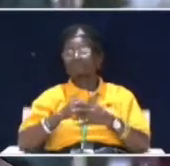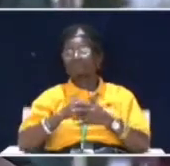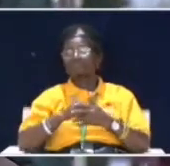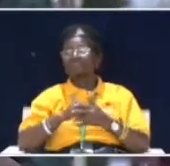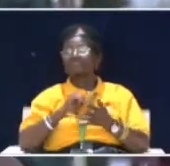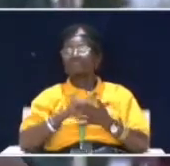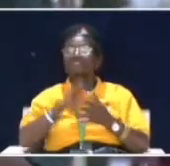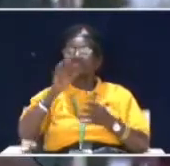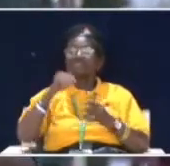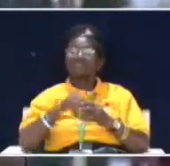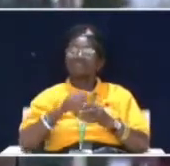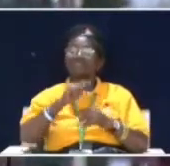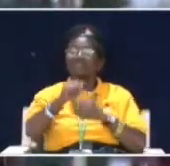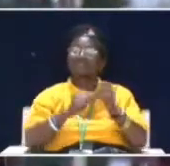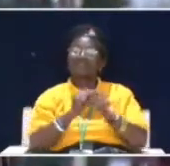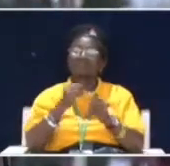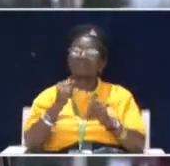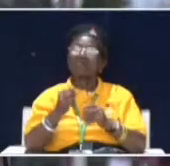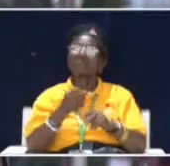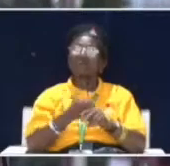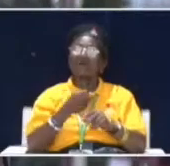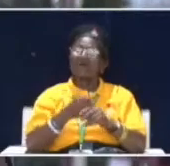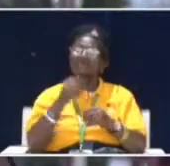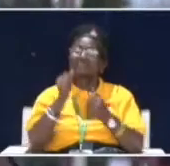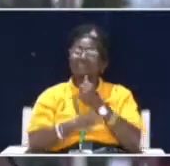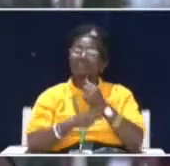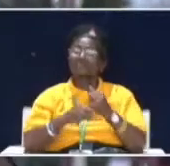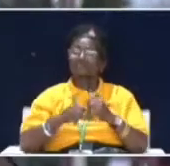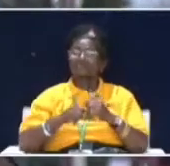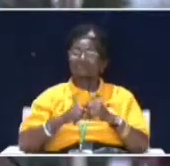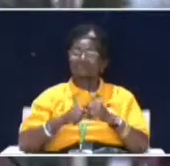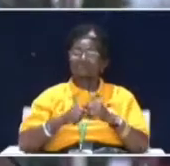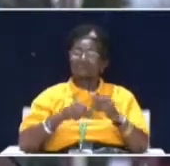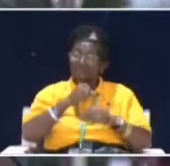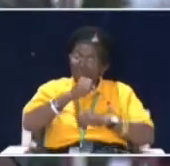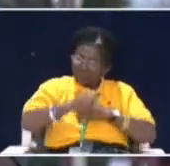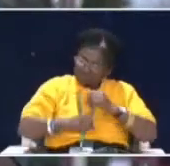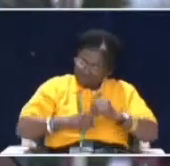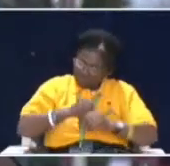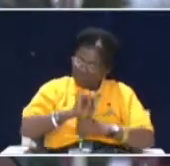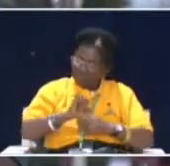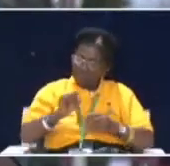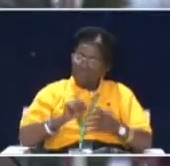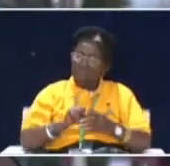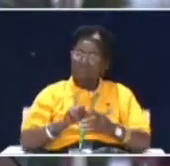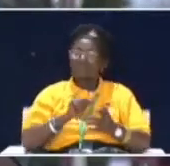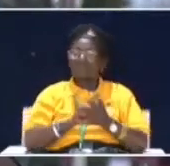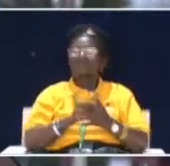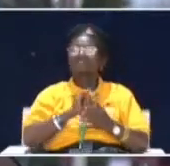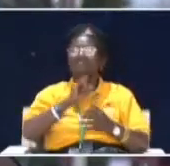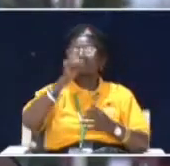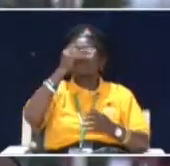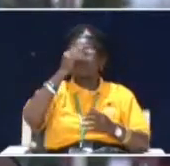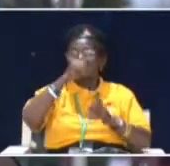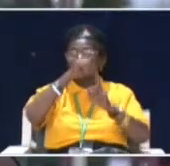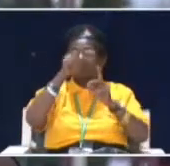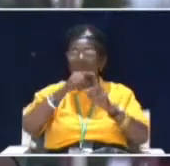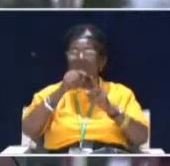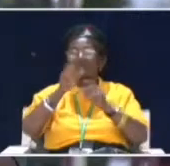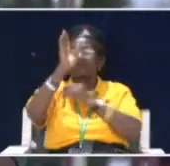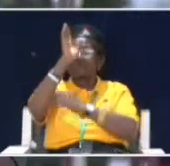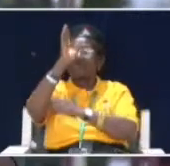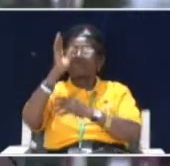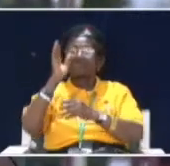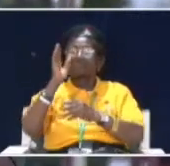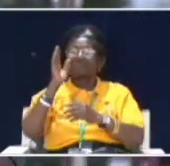it is in the time of hardship. Enje mo wipe asiko ilera. That's when asiko inira. That's when God